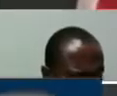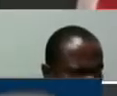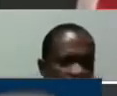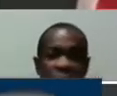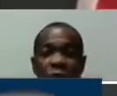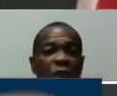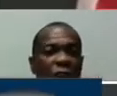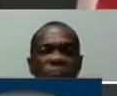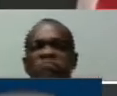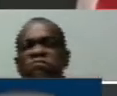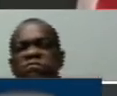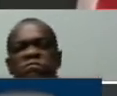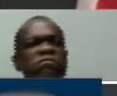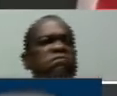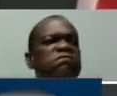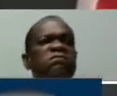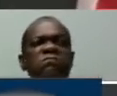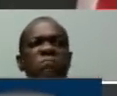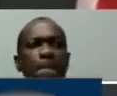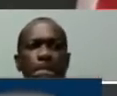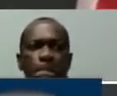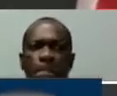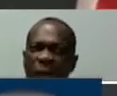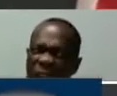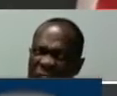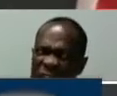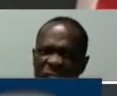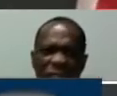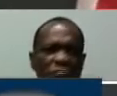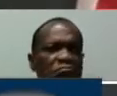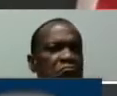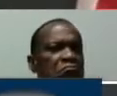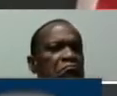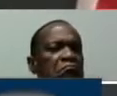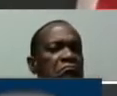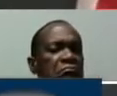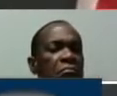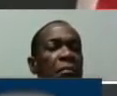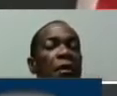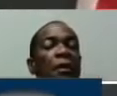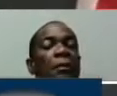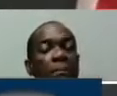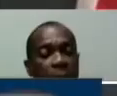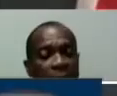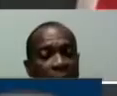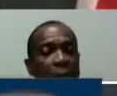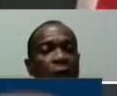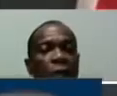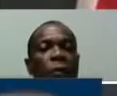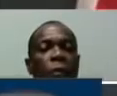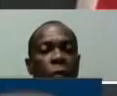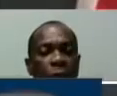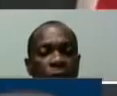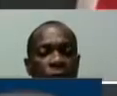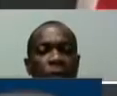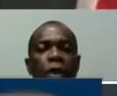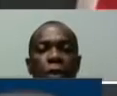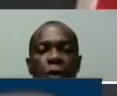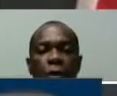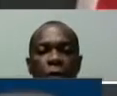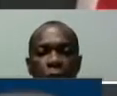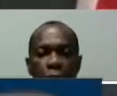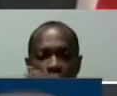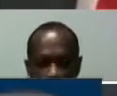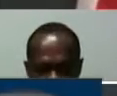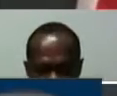upon to act without fear or favor, malice or ill will, that